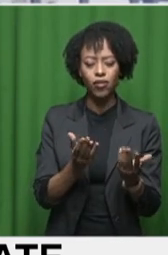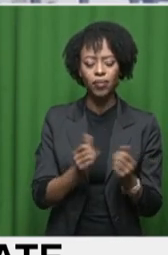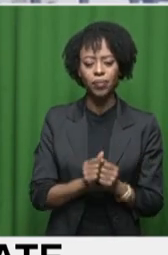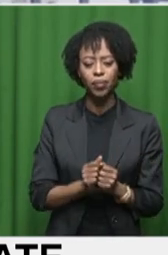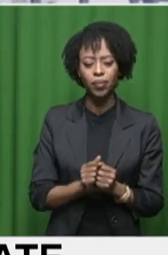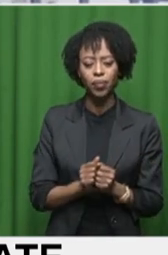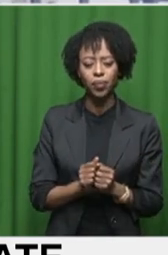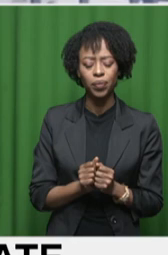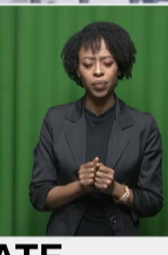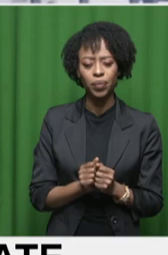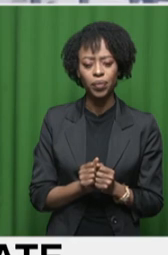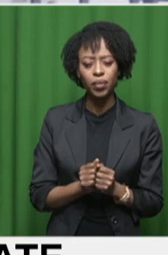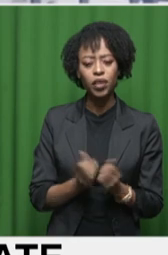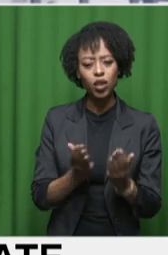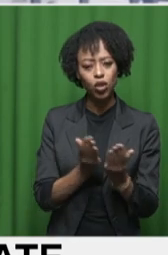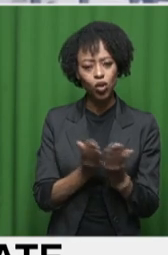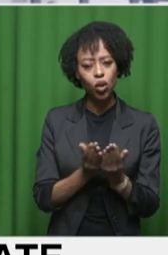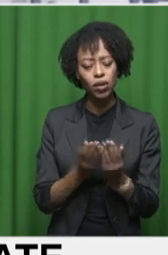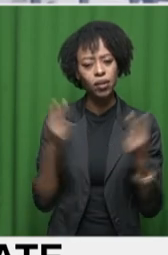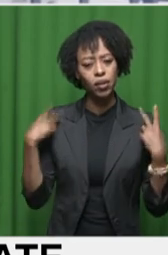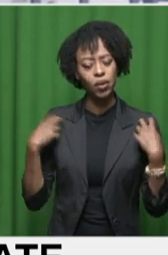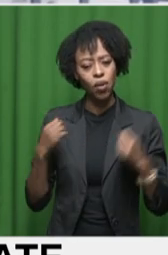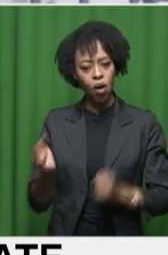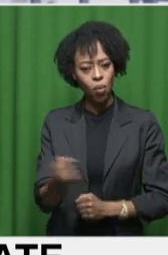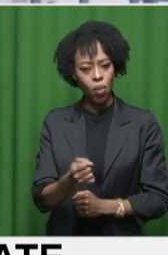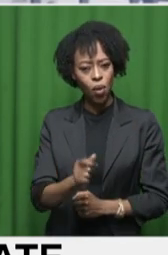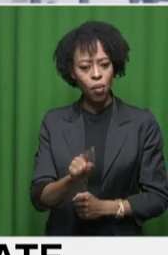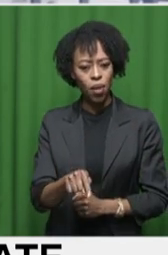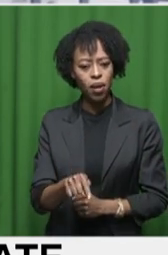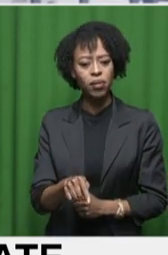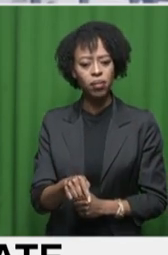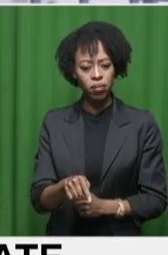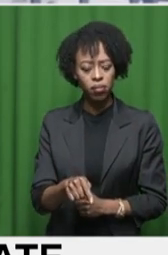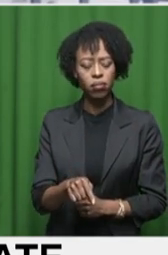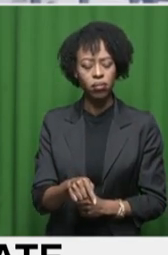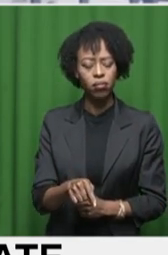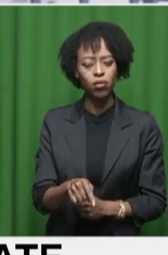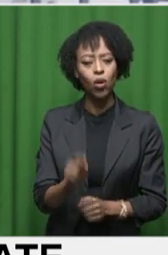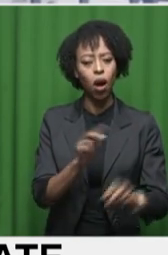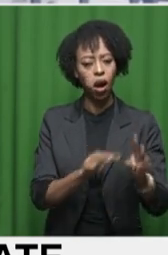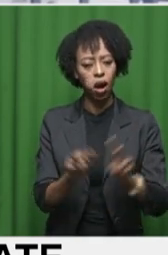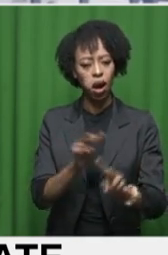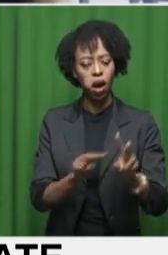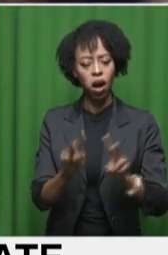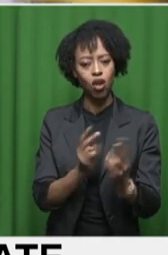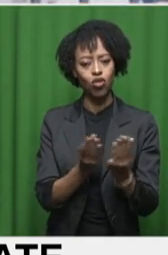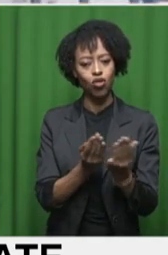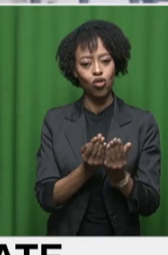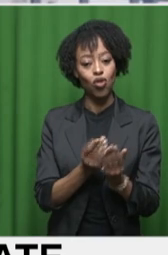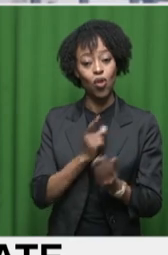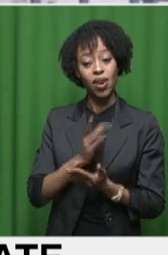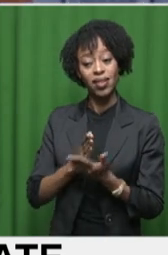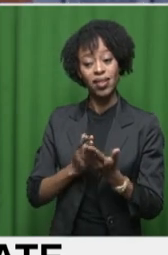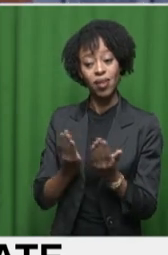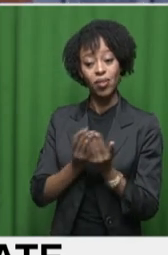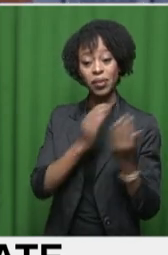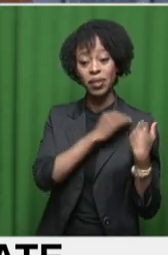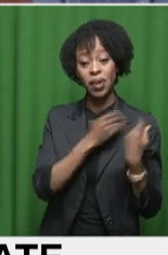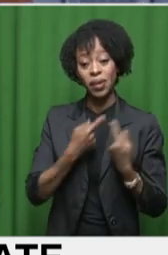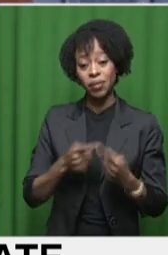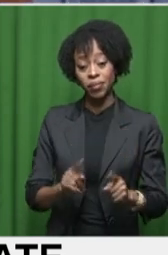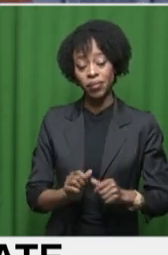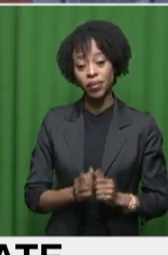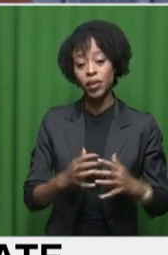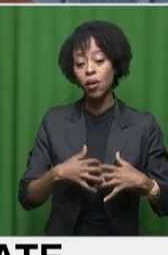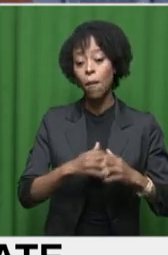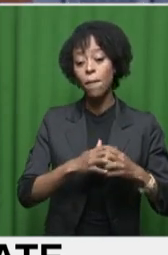be guarded. They should maybe hire some securities, because of some of schools are not safe. Job